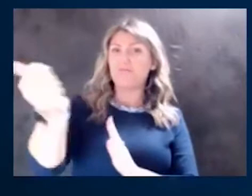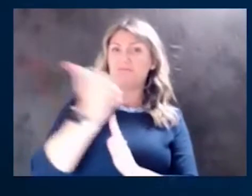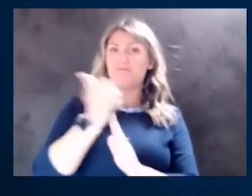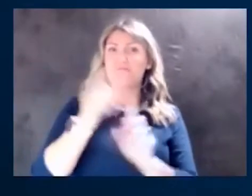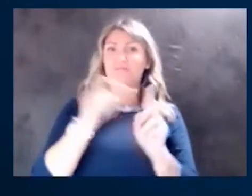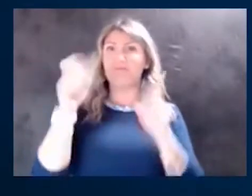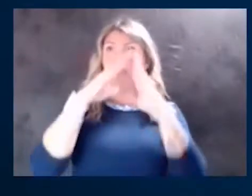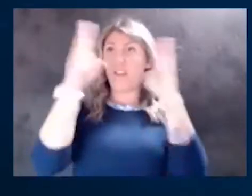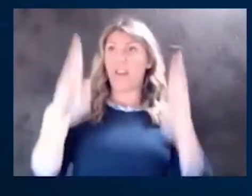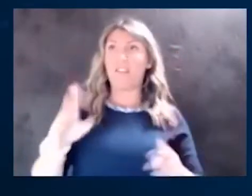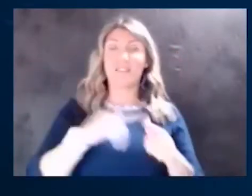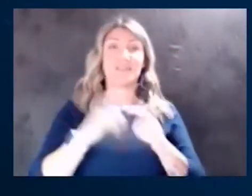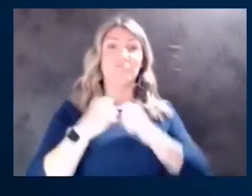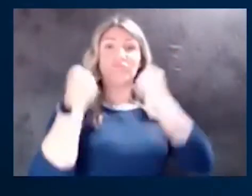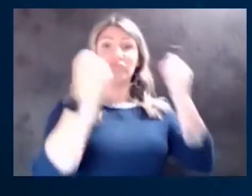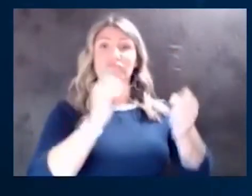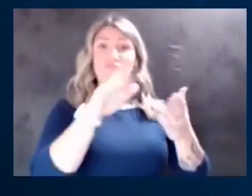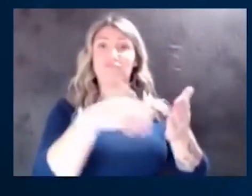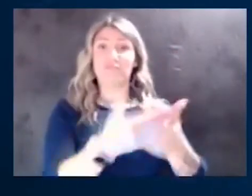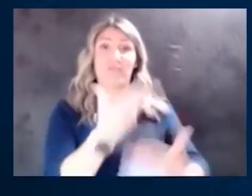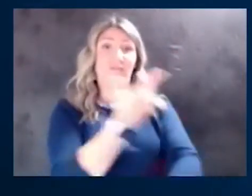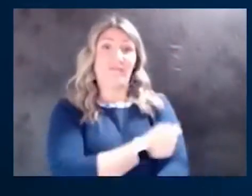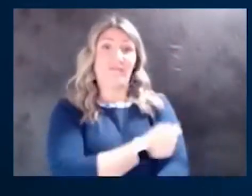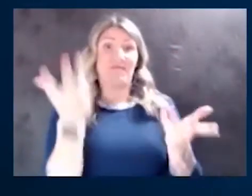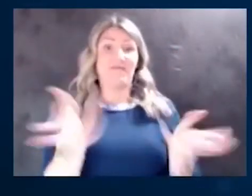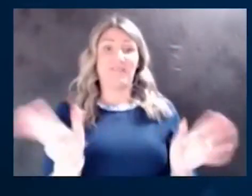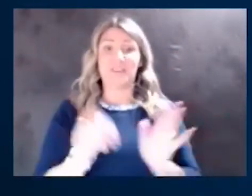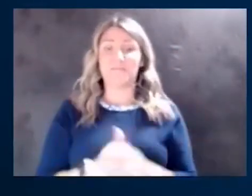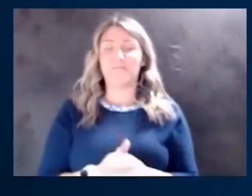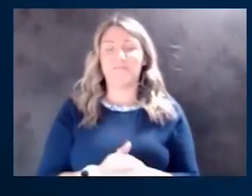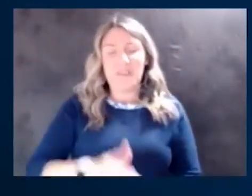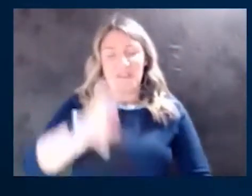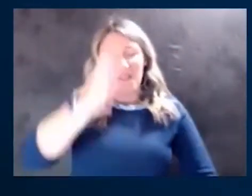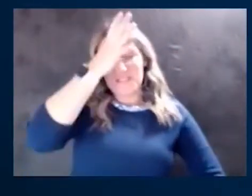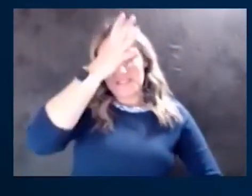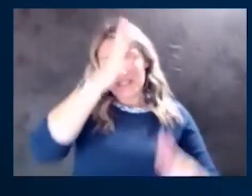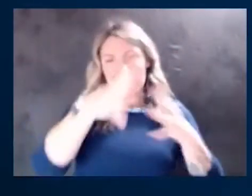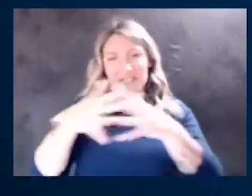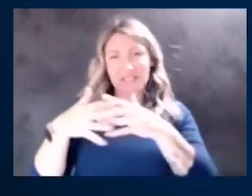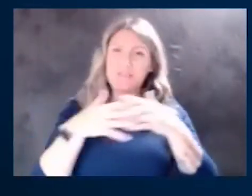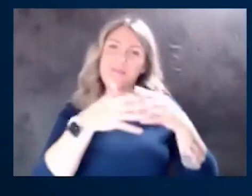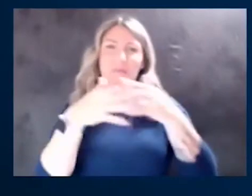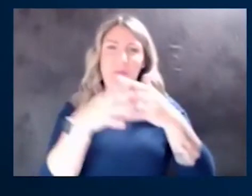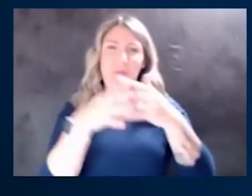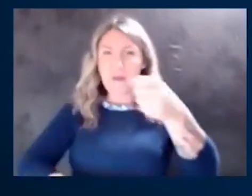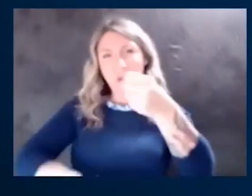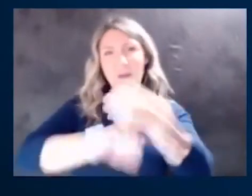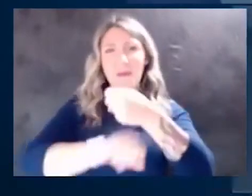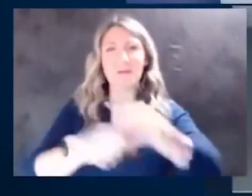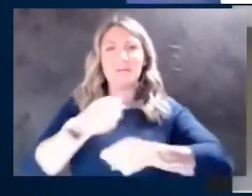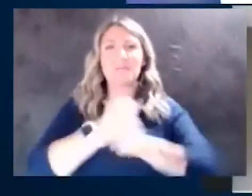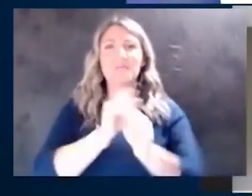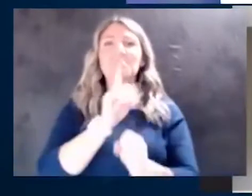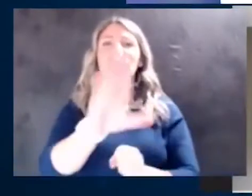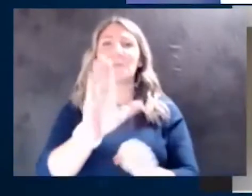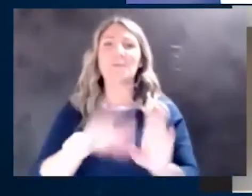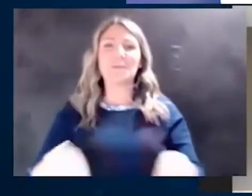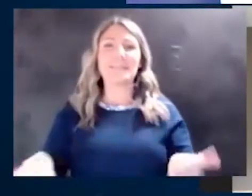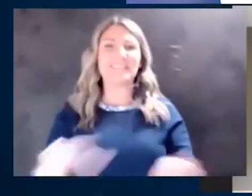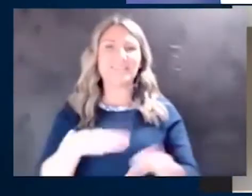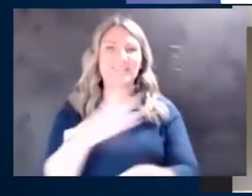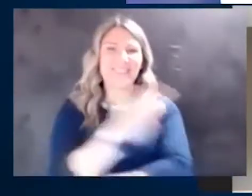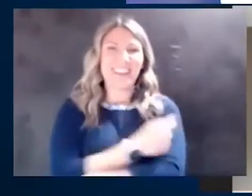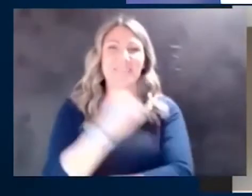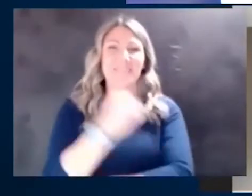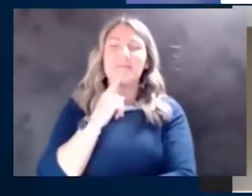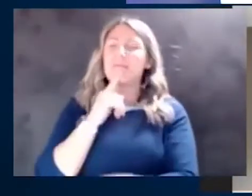got vaccinated. I love that. Dads of America standing up, making sure their kids get vaccinated. Well done, Dad. I would have done the exact same thing. Or